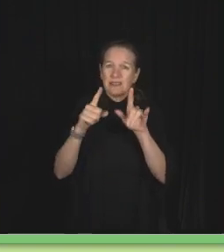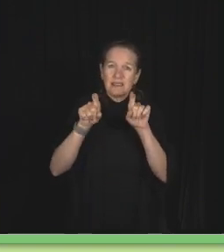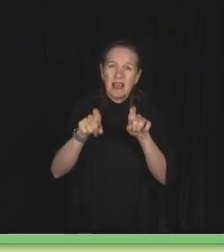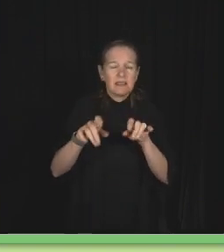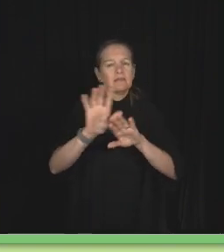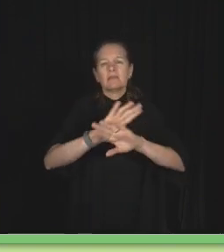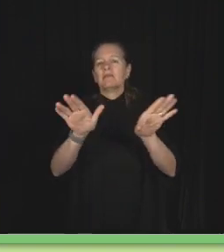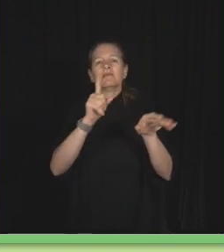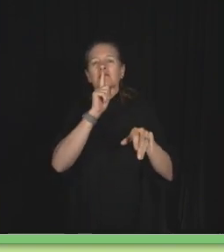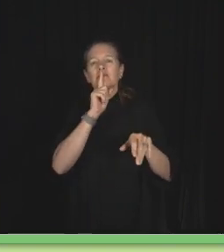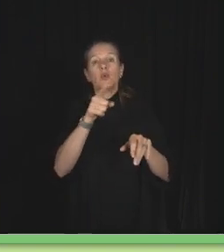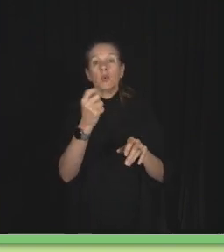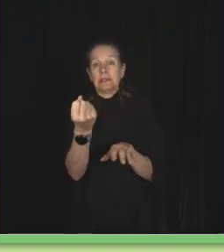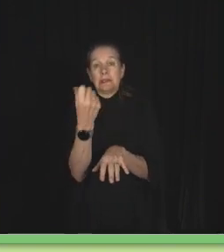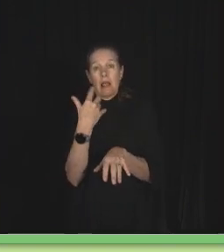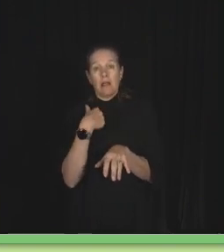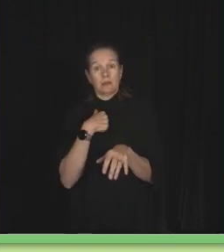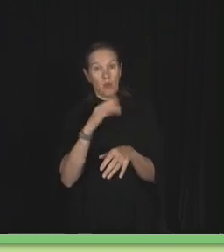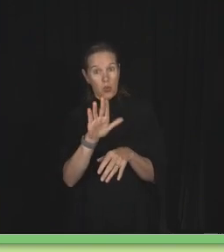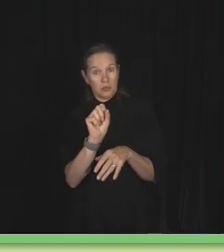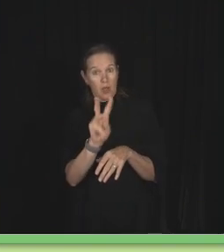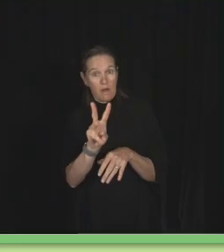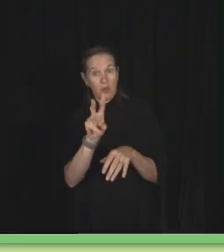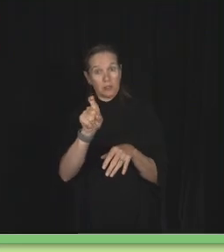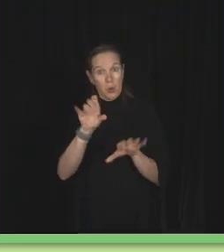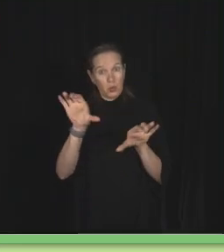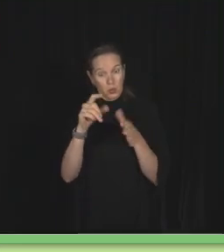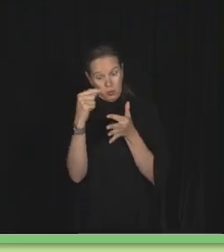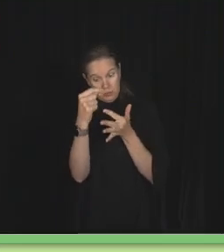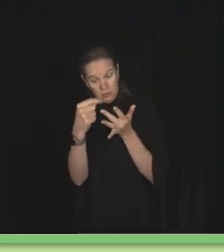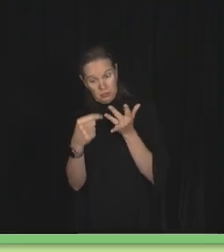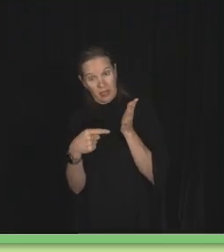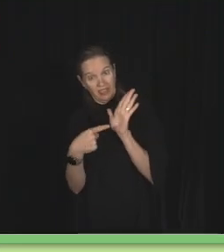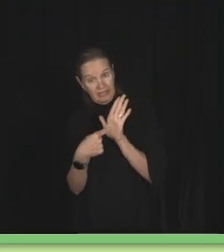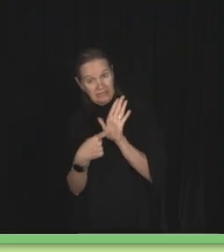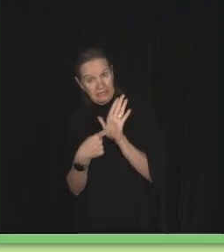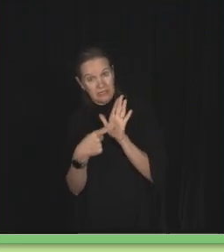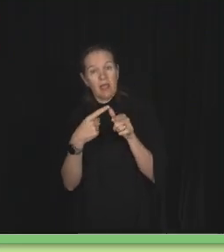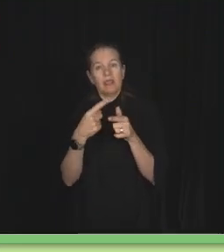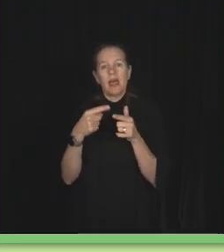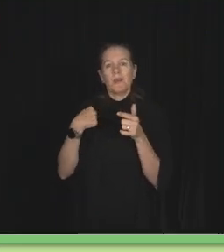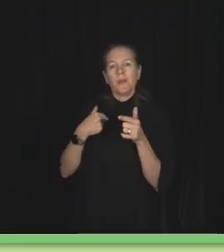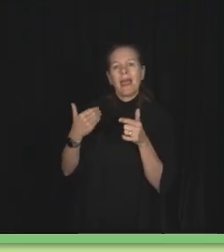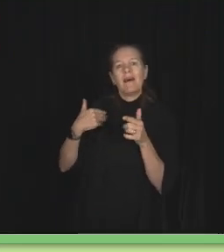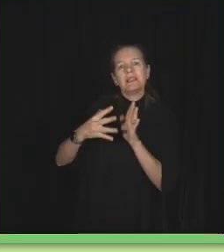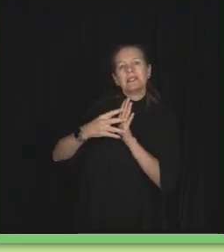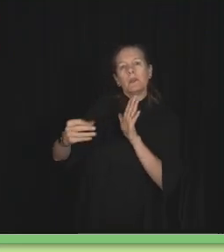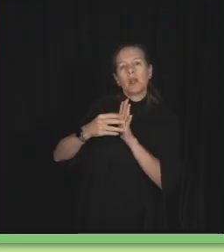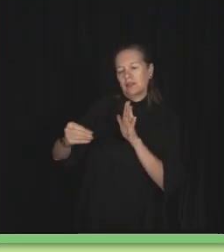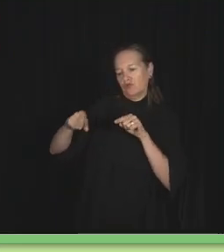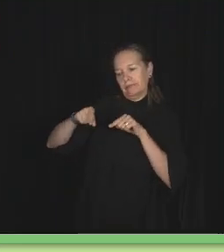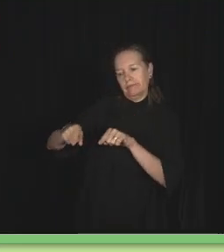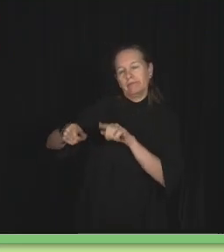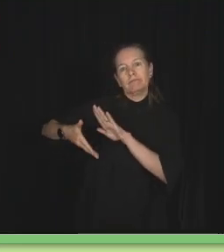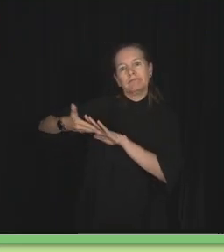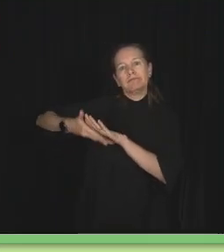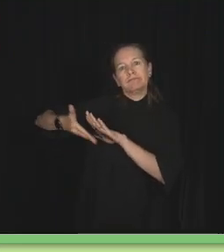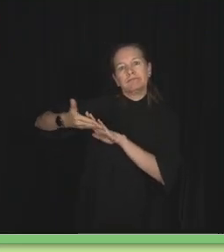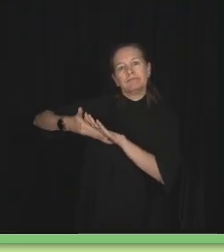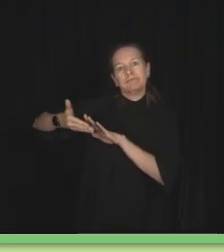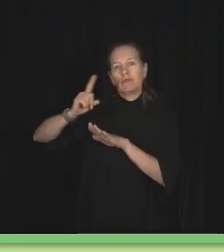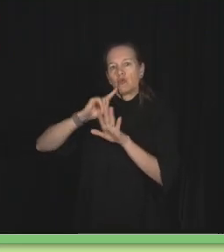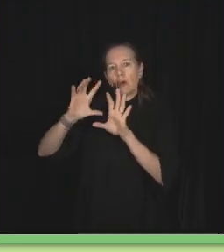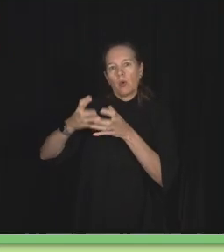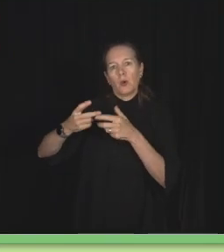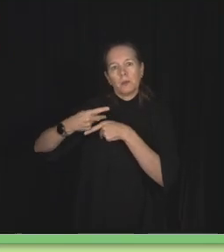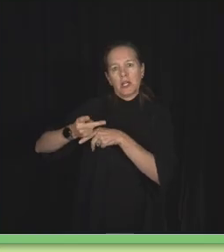what your software is supposed to do, and we then run it in a massively parallel simulation of real-world production